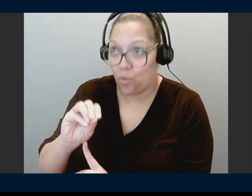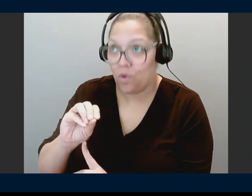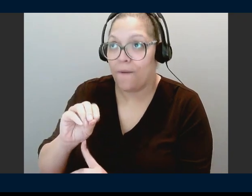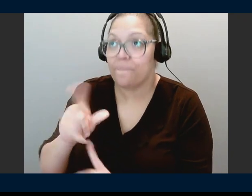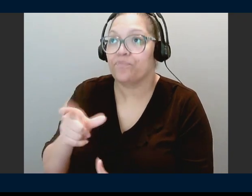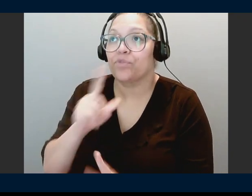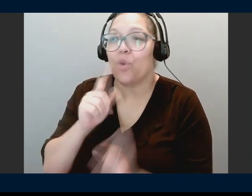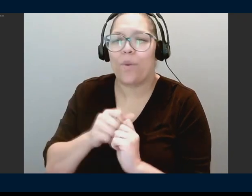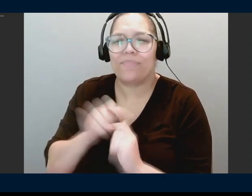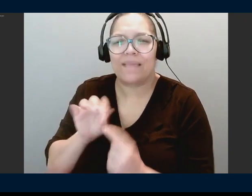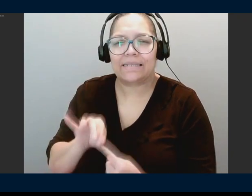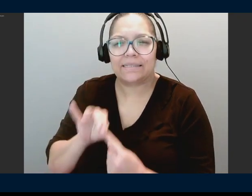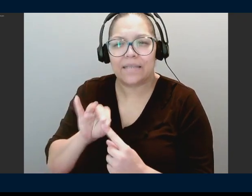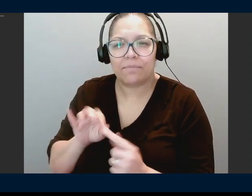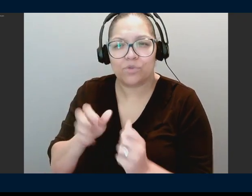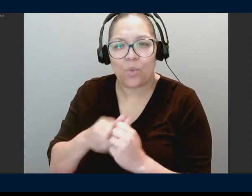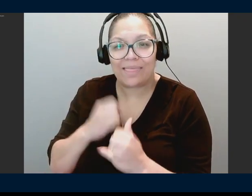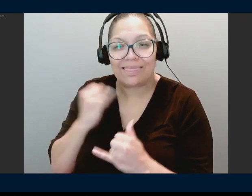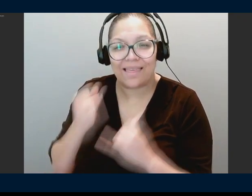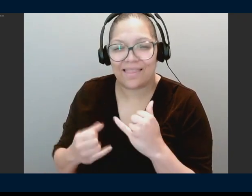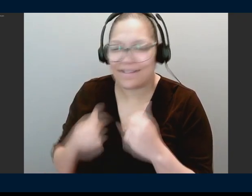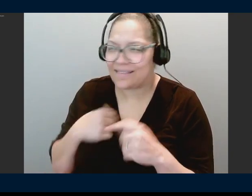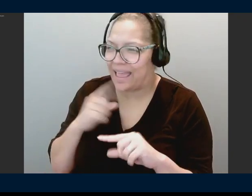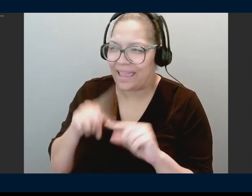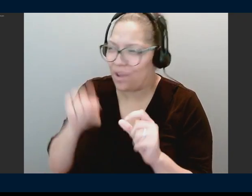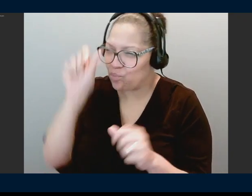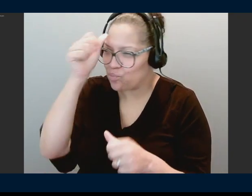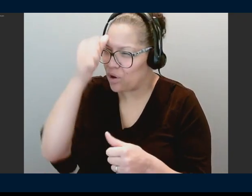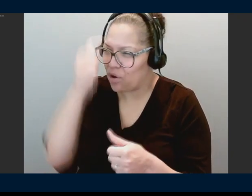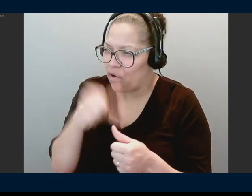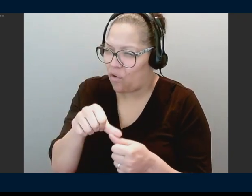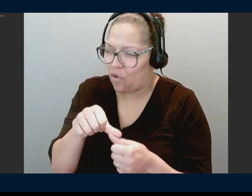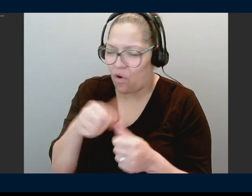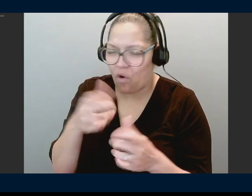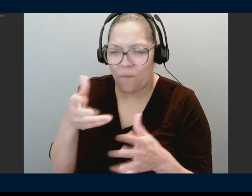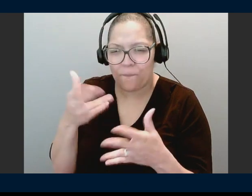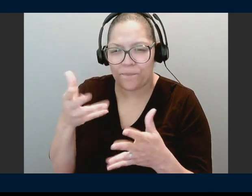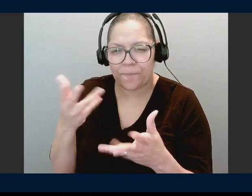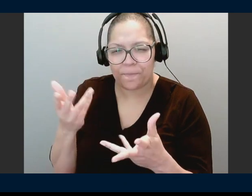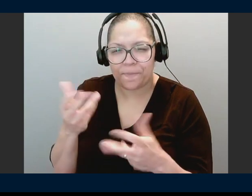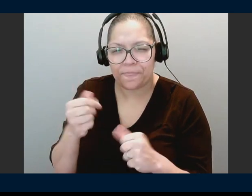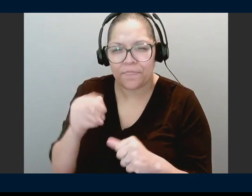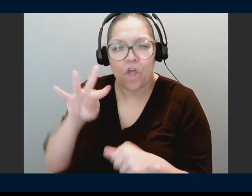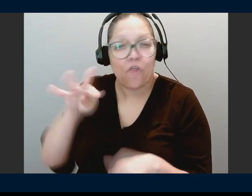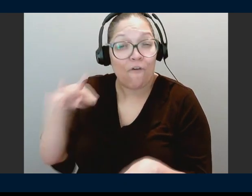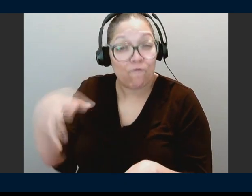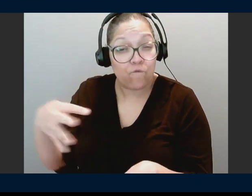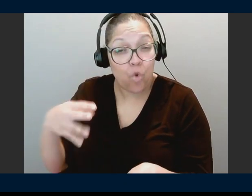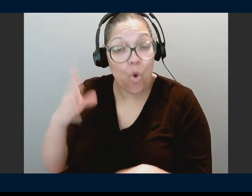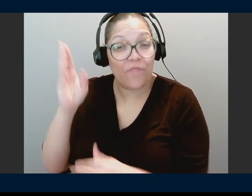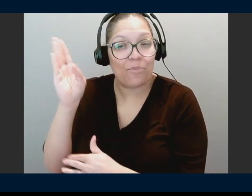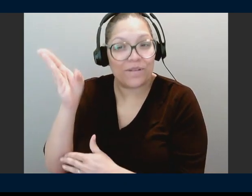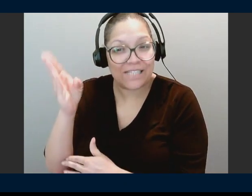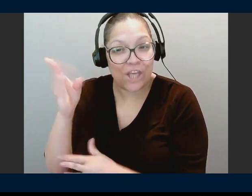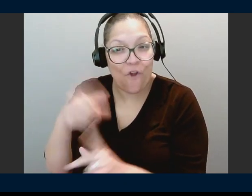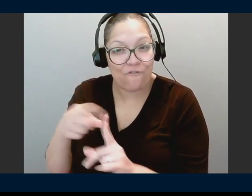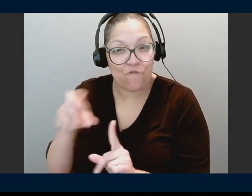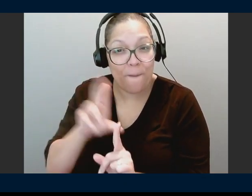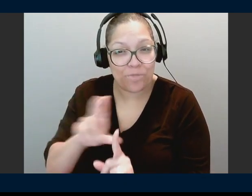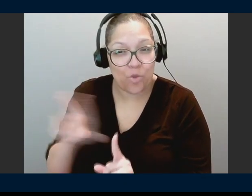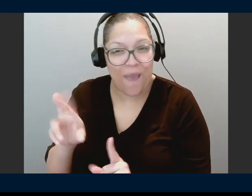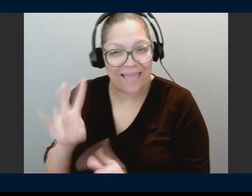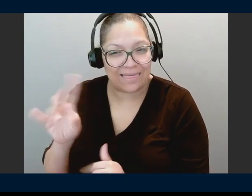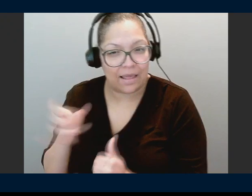the last, I can't recall what it was, fourth presenter from the right. The